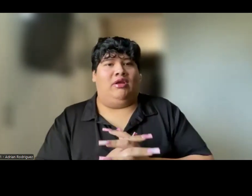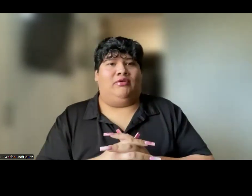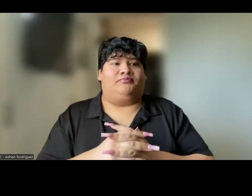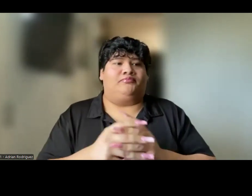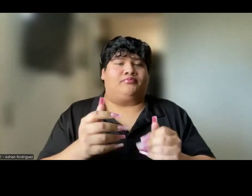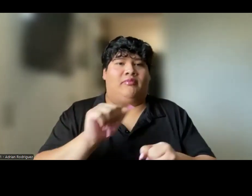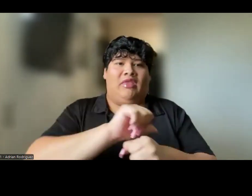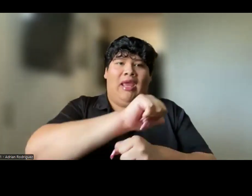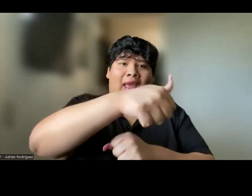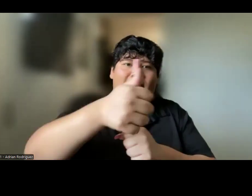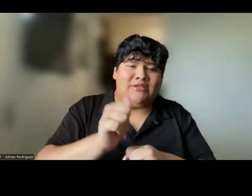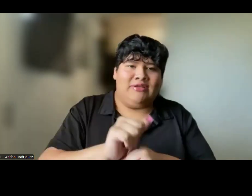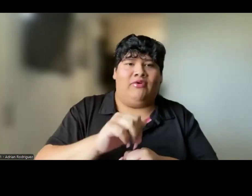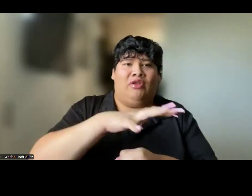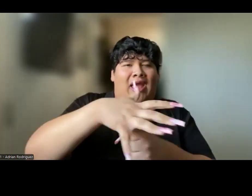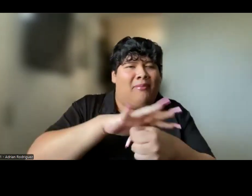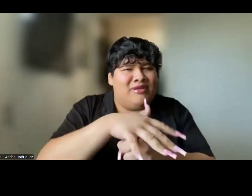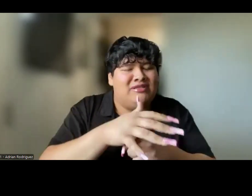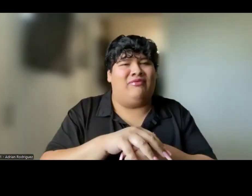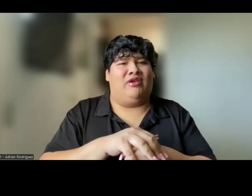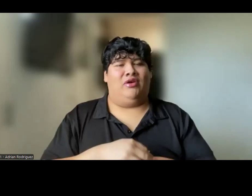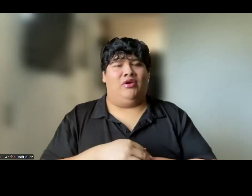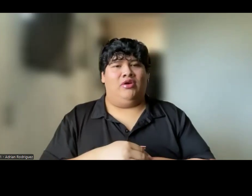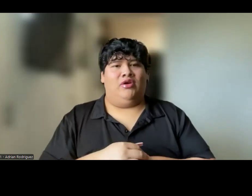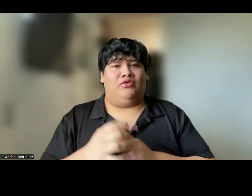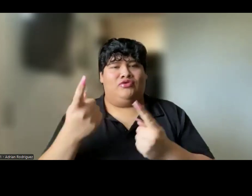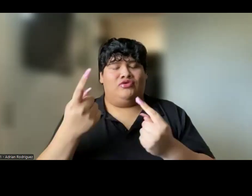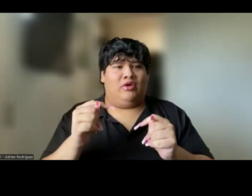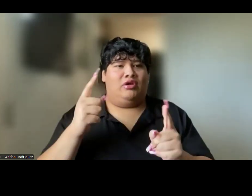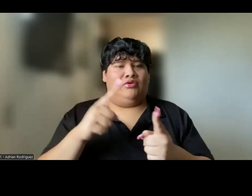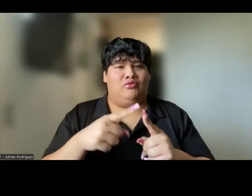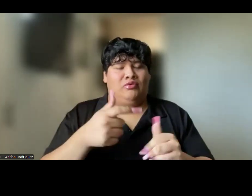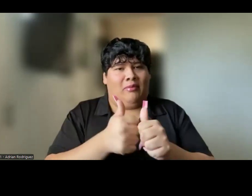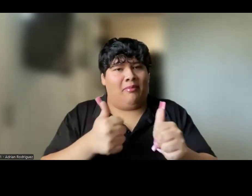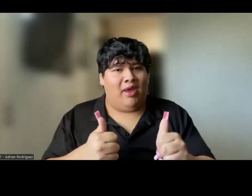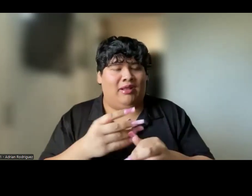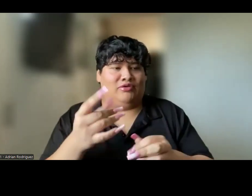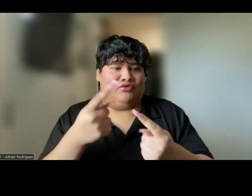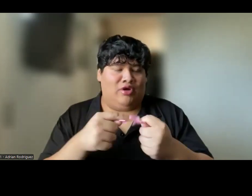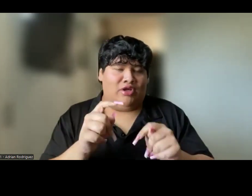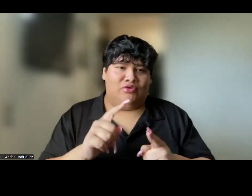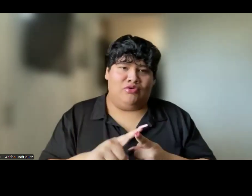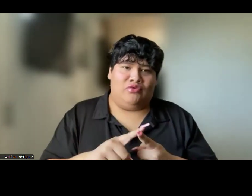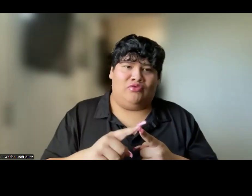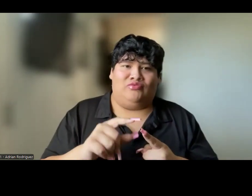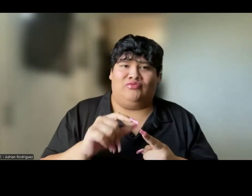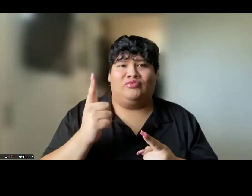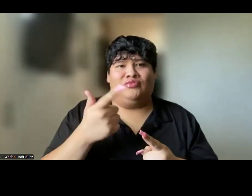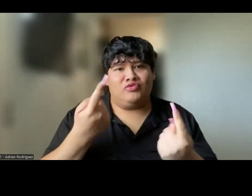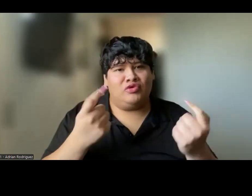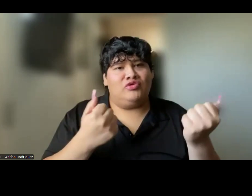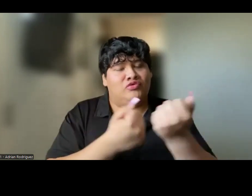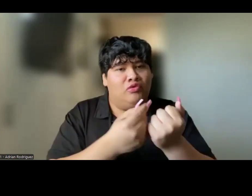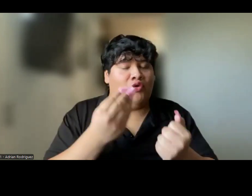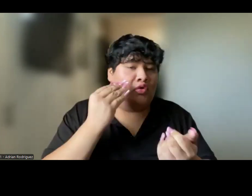atmosphere here that we are trying to combat. And again, it was noted earlier, obviously we're very supportive of home and